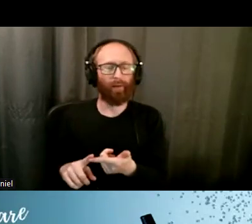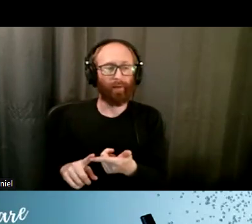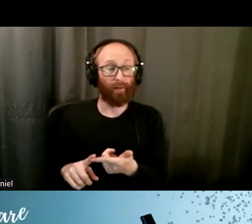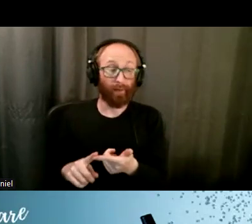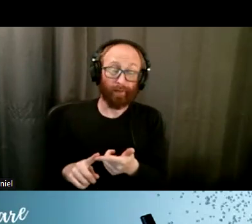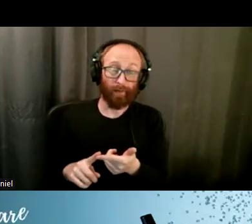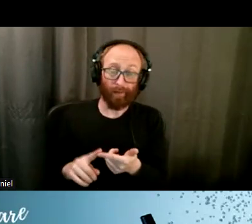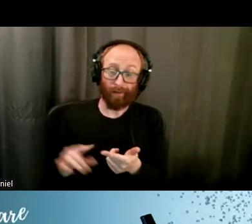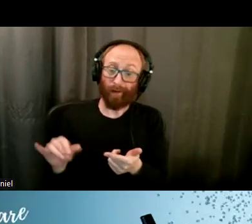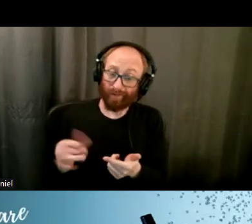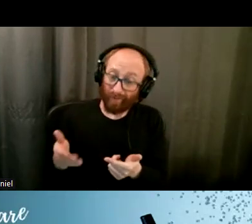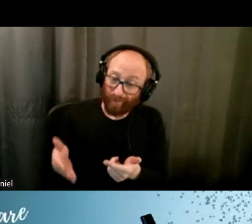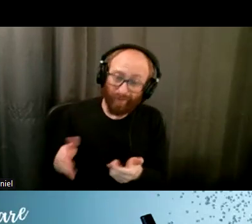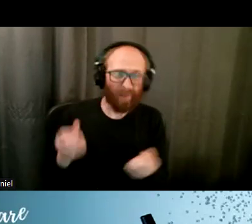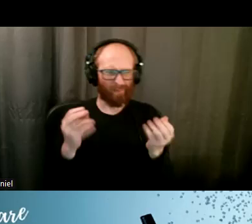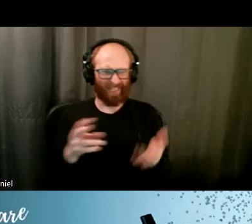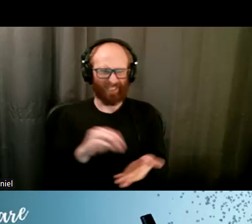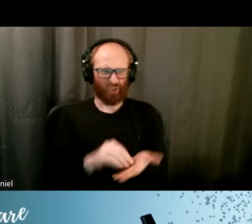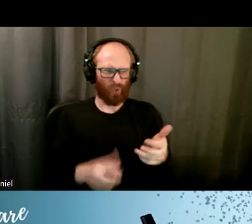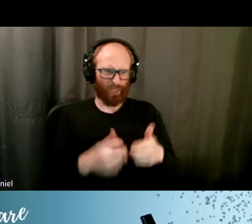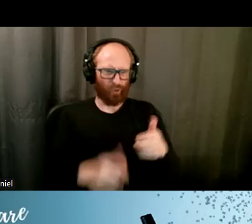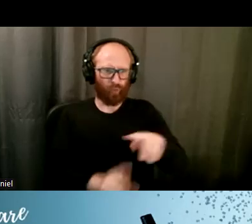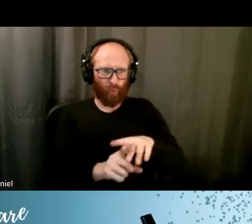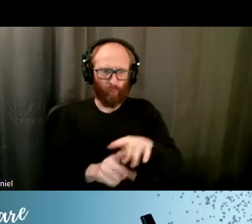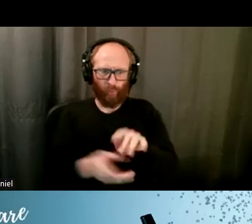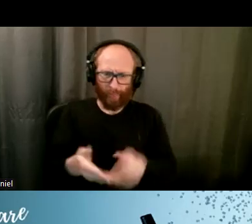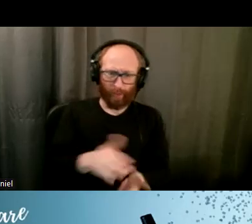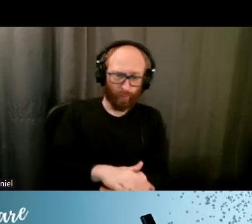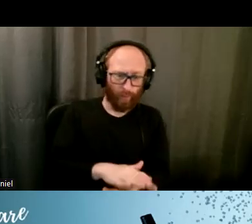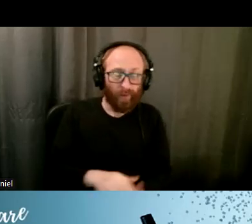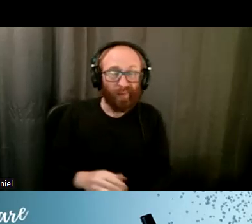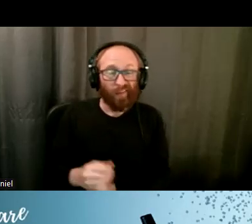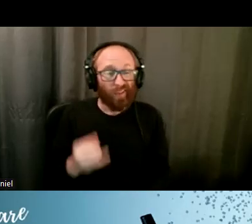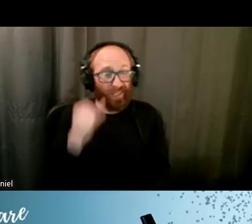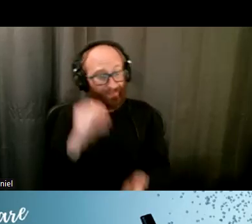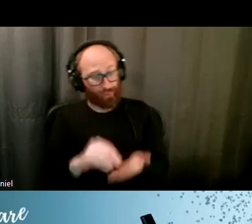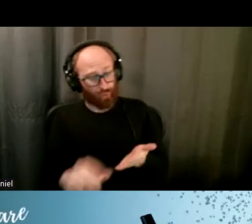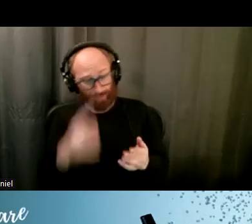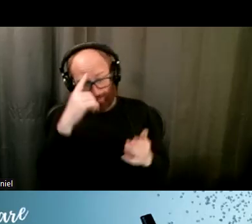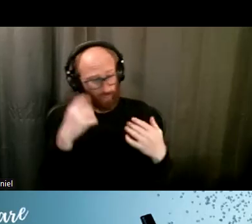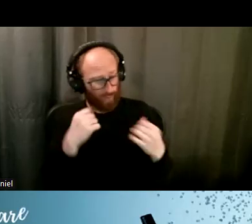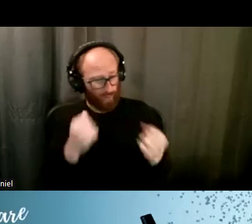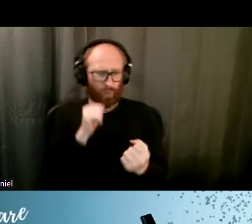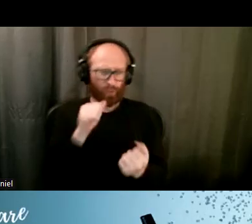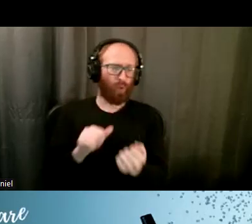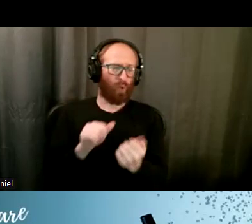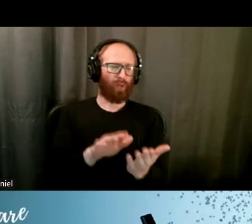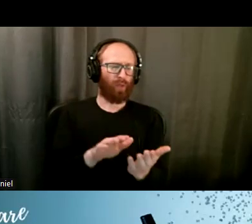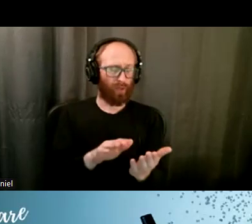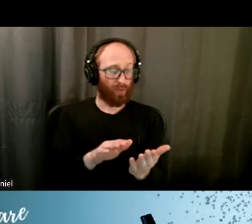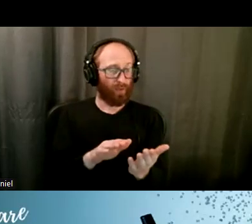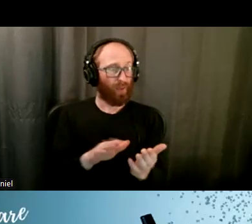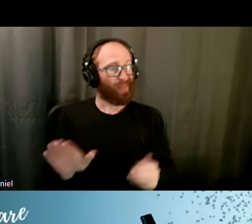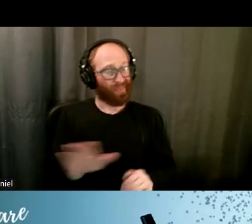present themselves. If we don't address our students' mental health needs, their risk for academic failure and